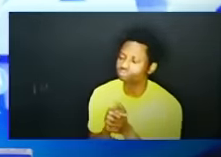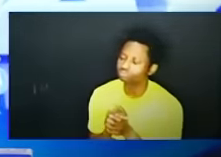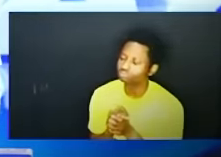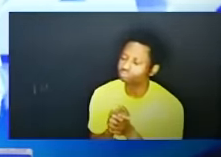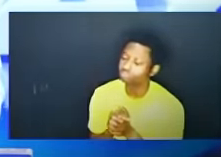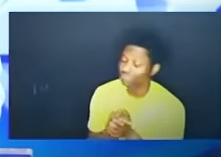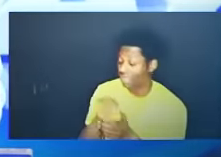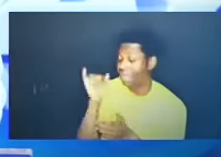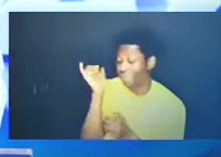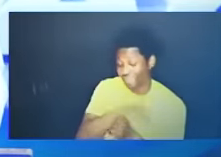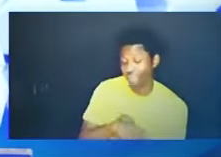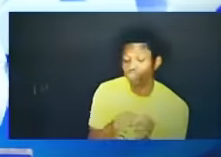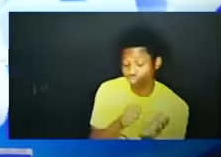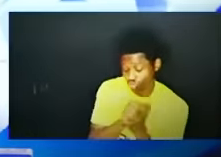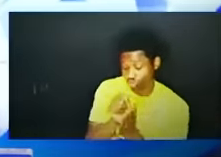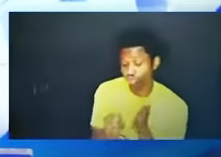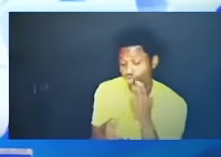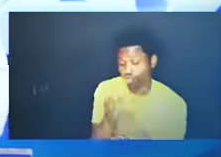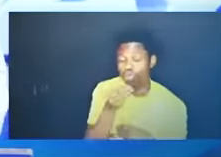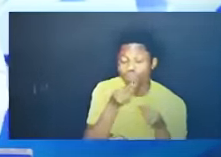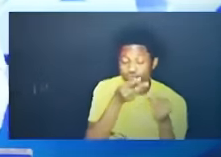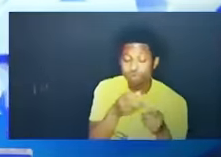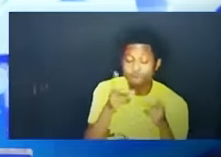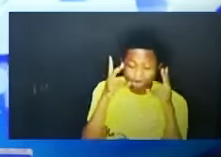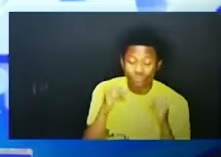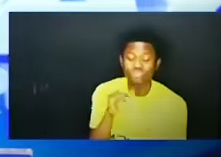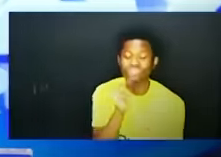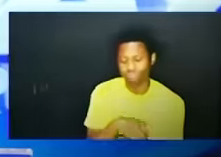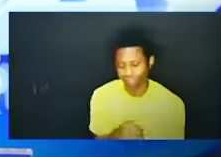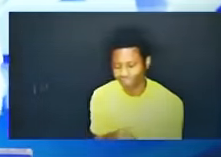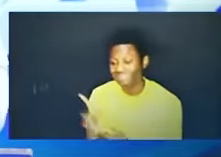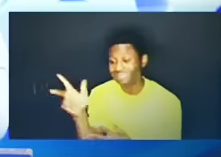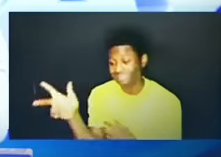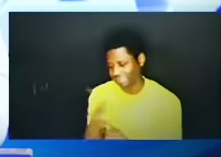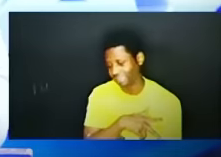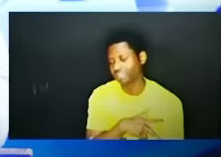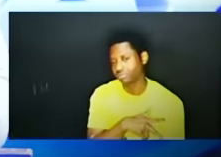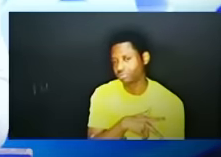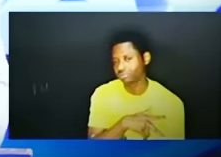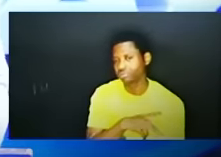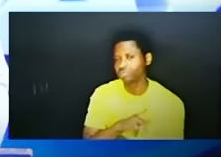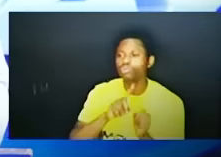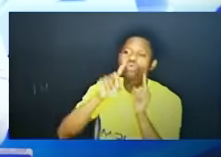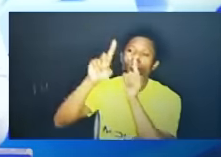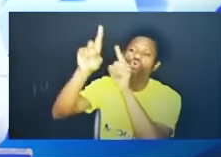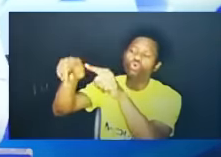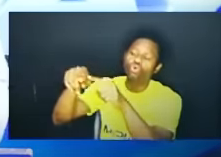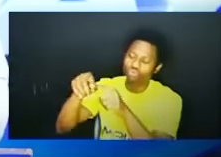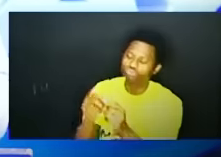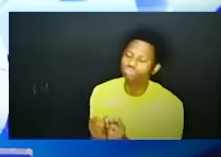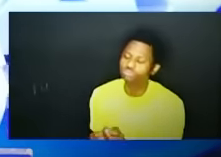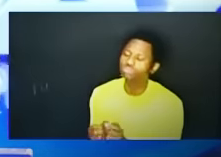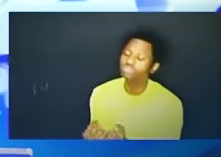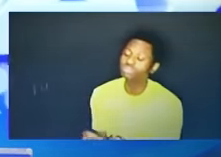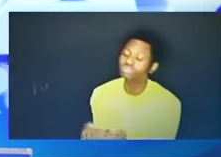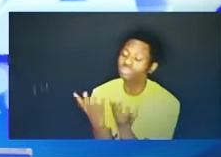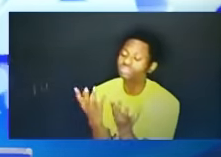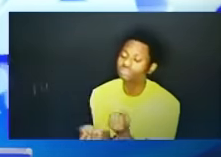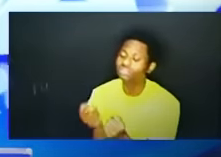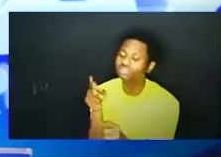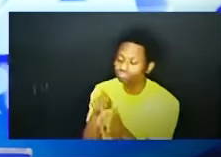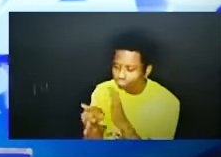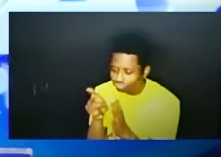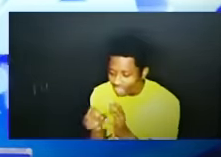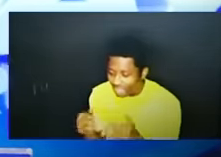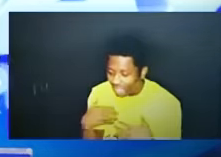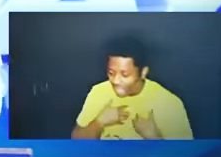Asemu Nyankopon kachire Moses ankasa nie 3 days. Na nsa kwentu to offer sacrifices in the wilderness. Now,